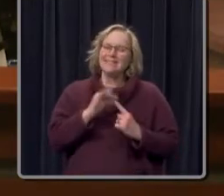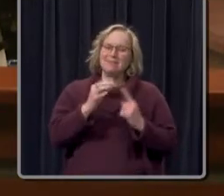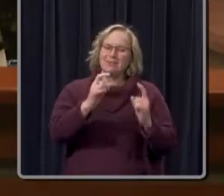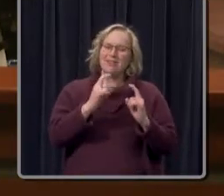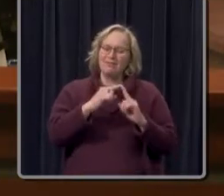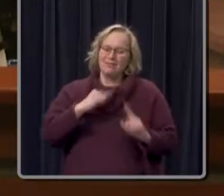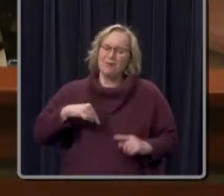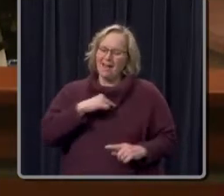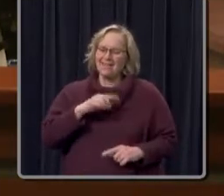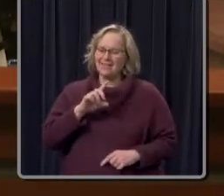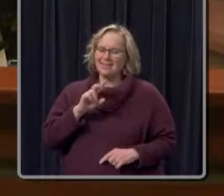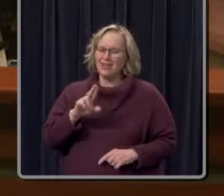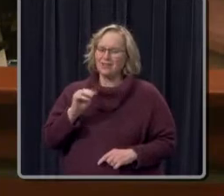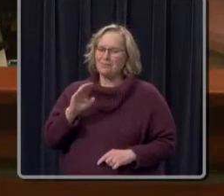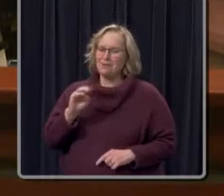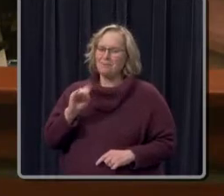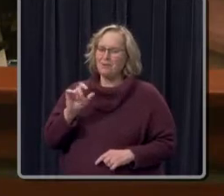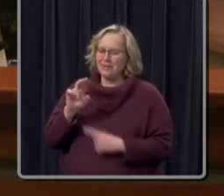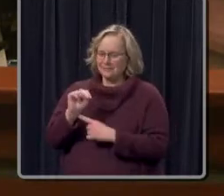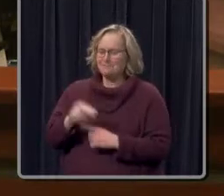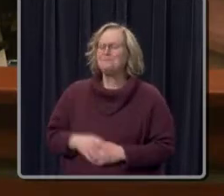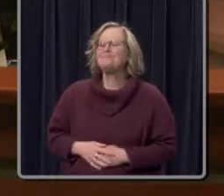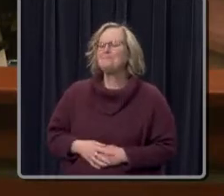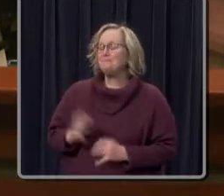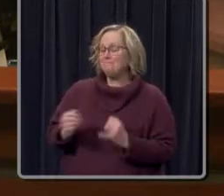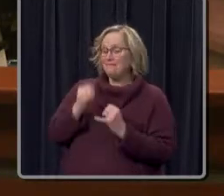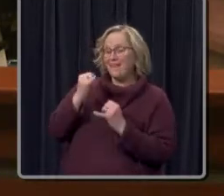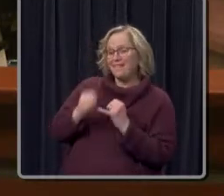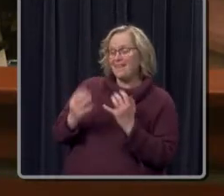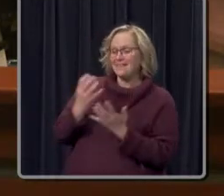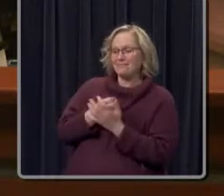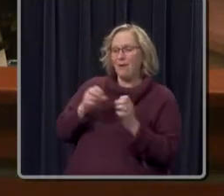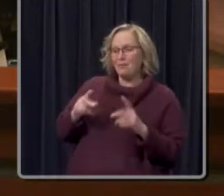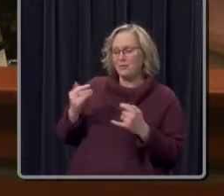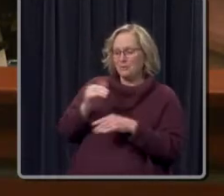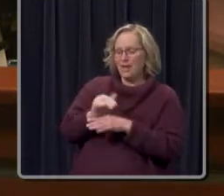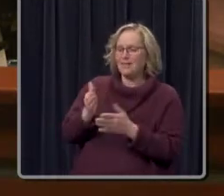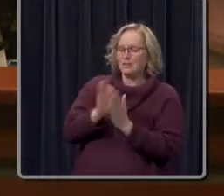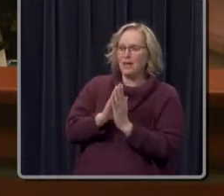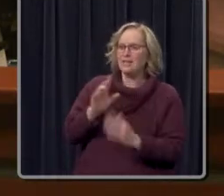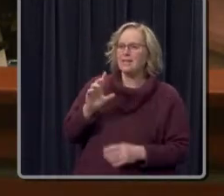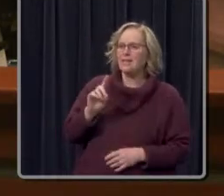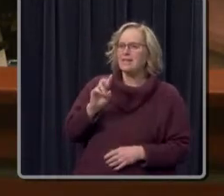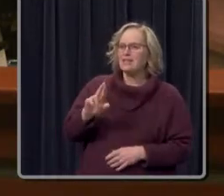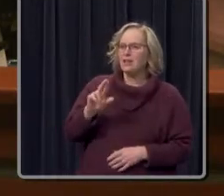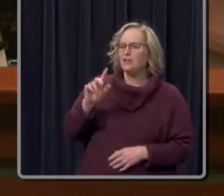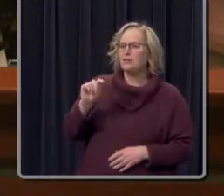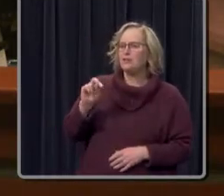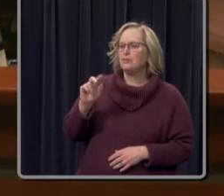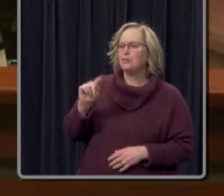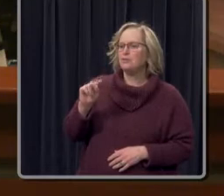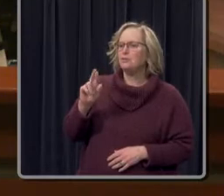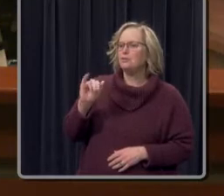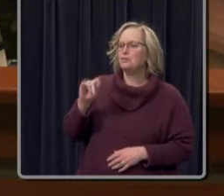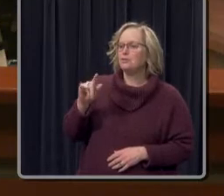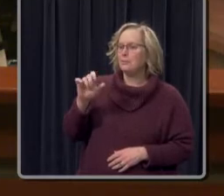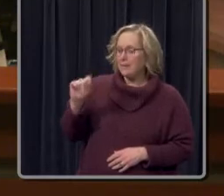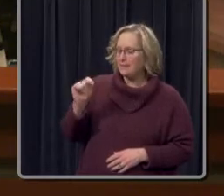McMullen. And then last but not least, I have an opportunity tonight to ask Dr. Triplett to stand up to be